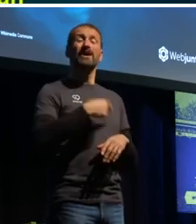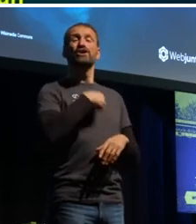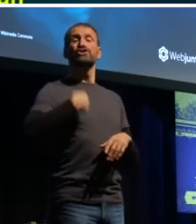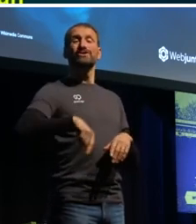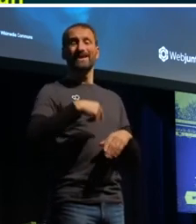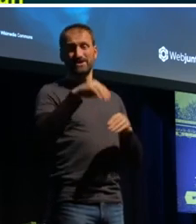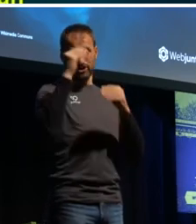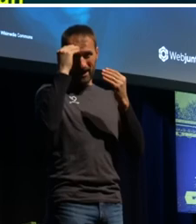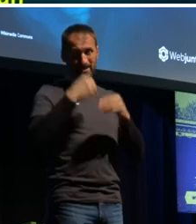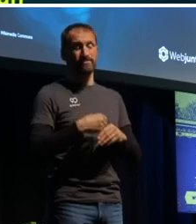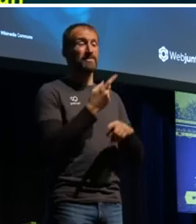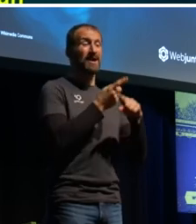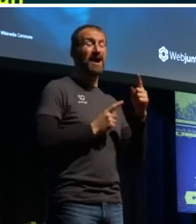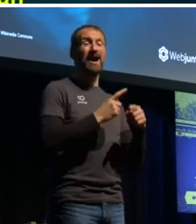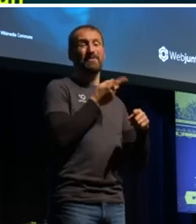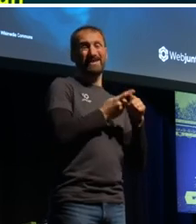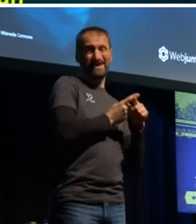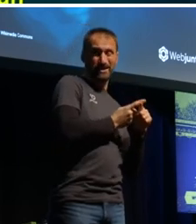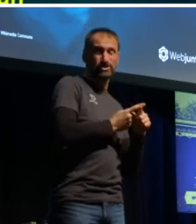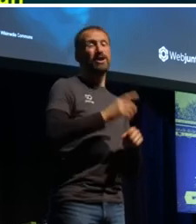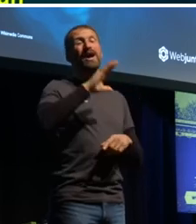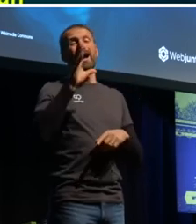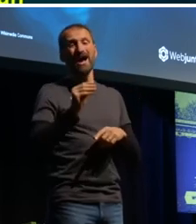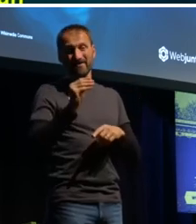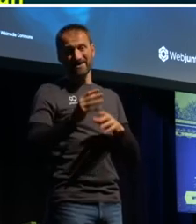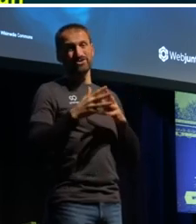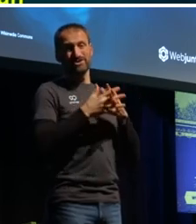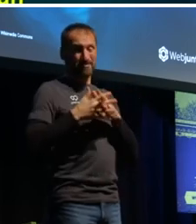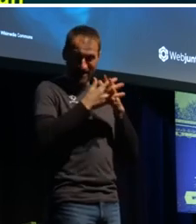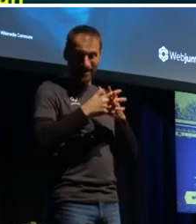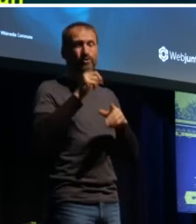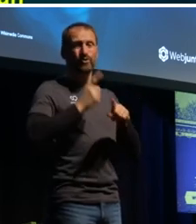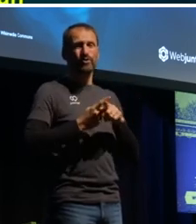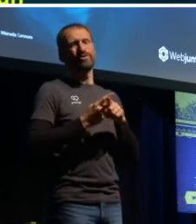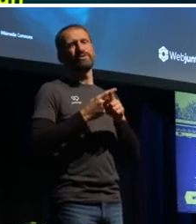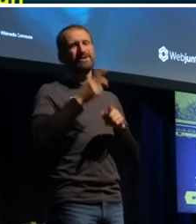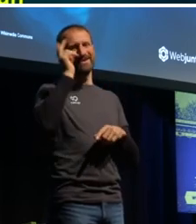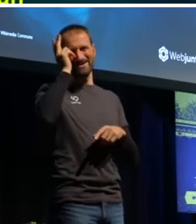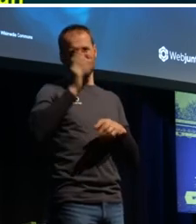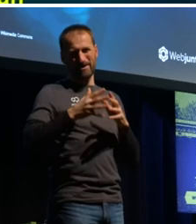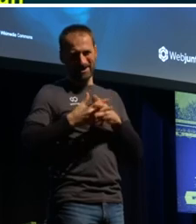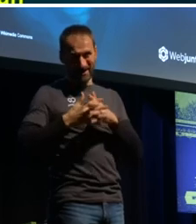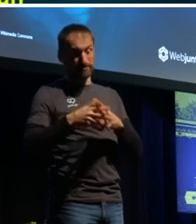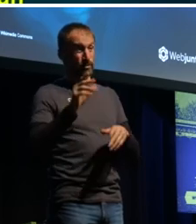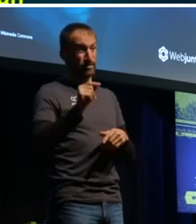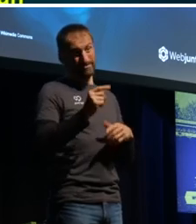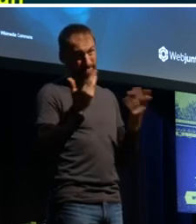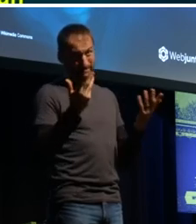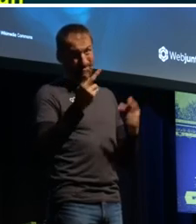I'm half Greek, I'm Irish, African American, and Native American, so no longer racially ambiguous to all of you, now you